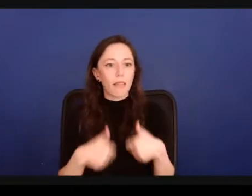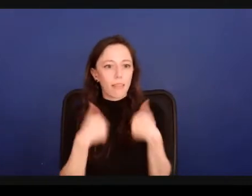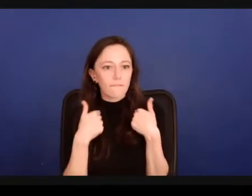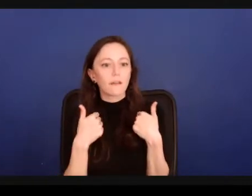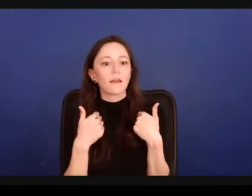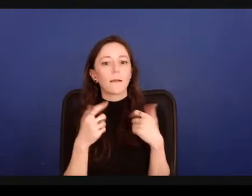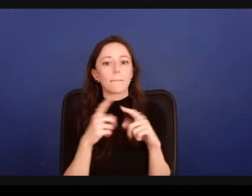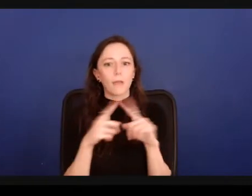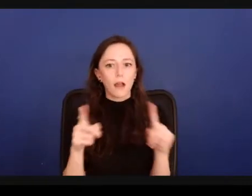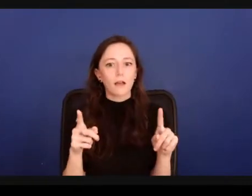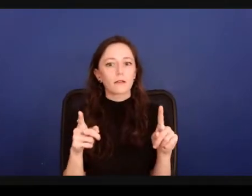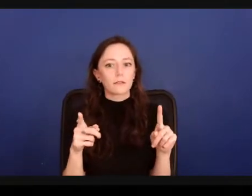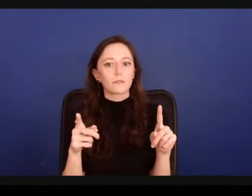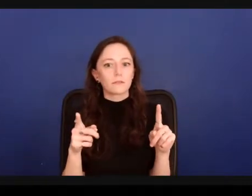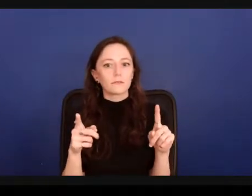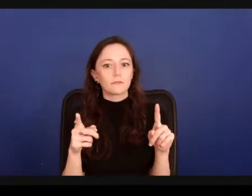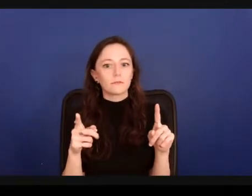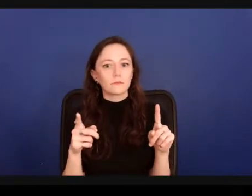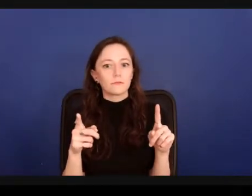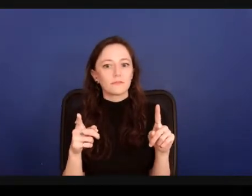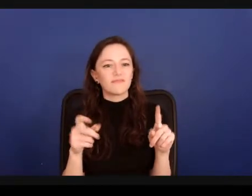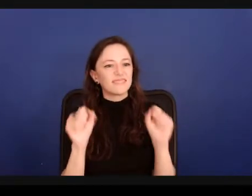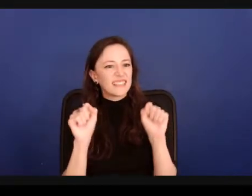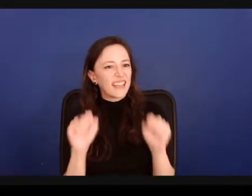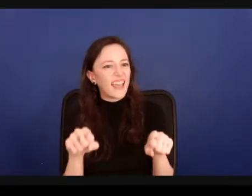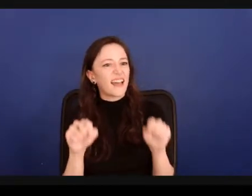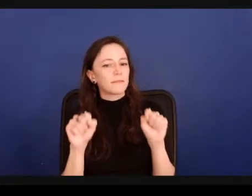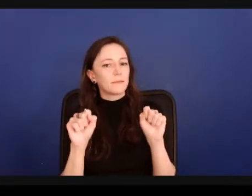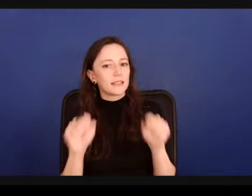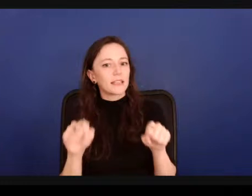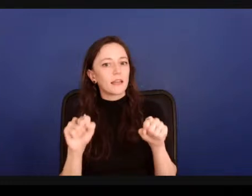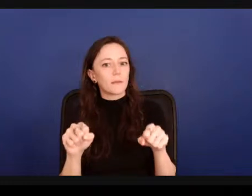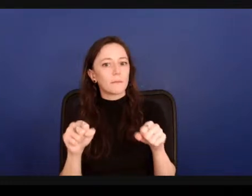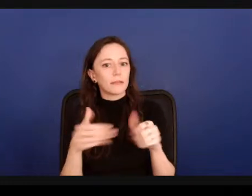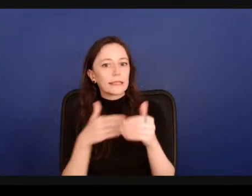would potentially lead to activity within a national park.